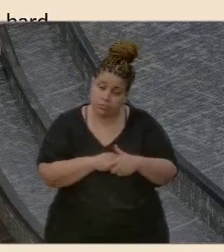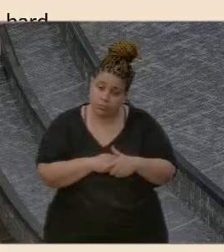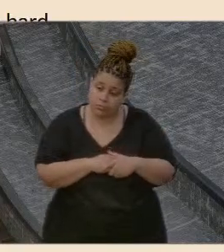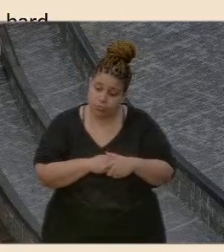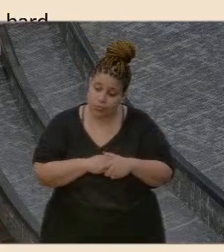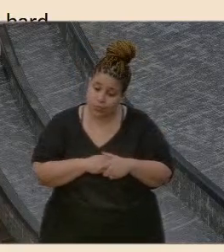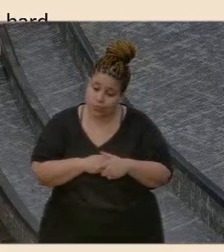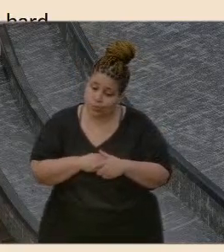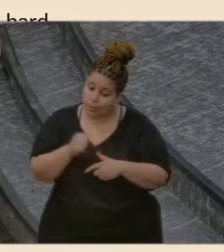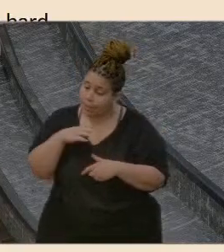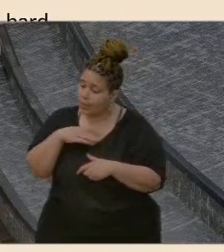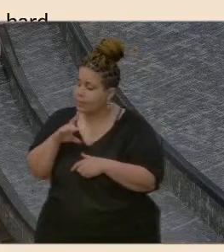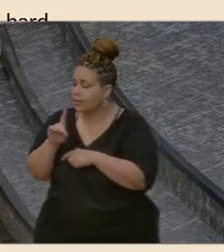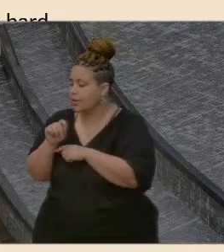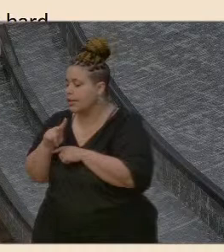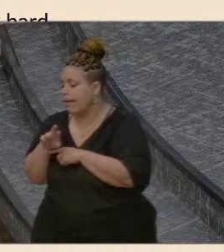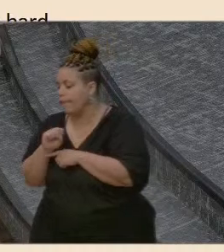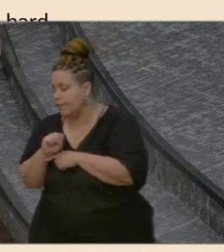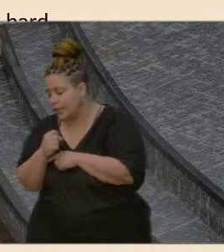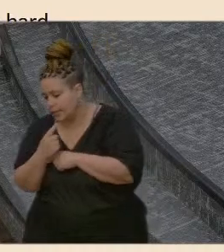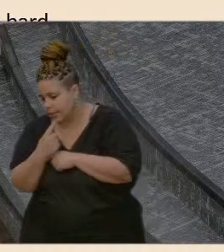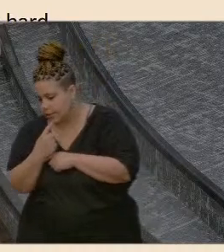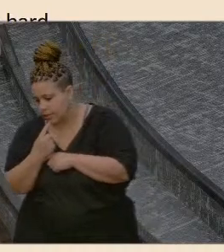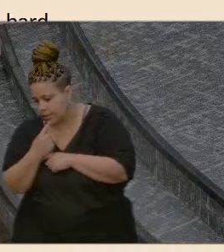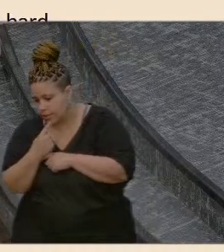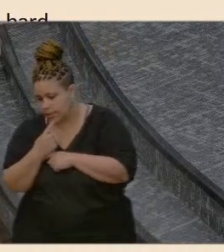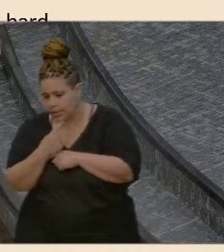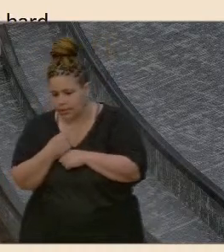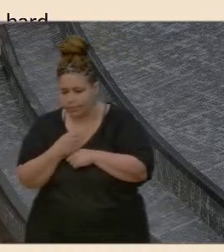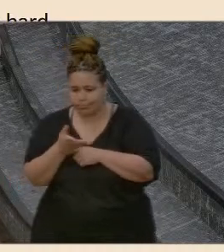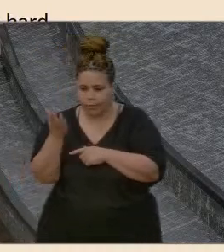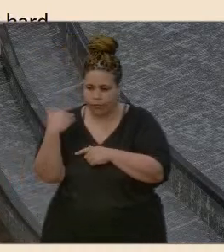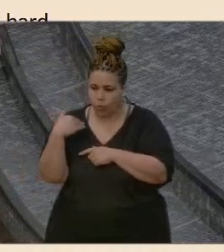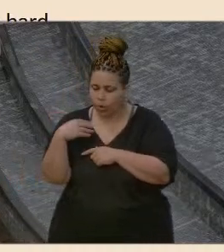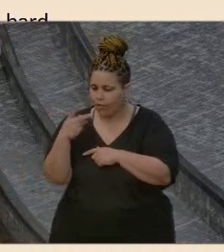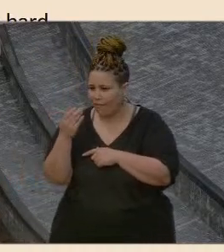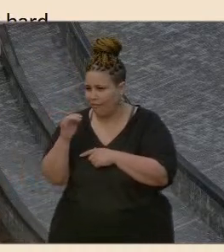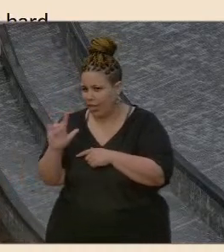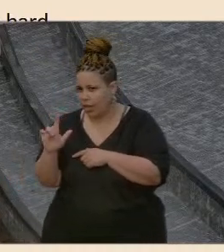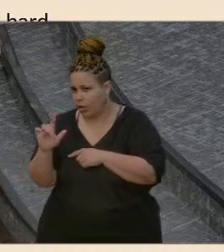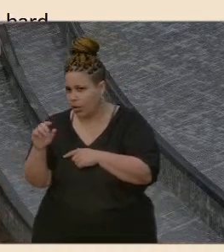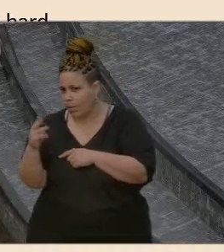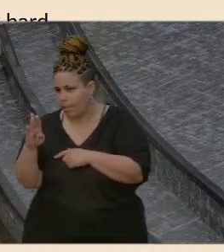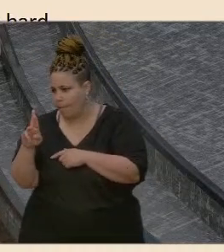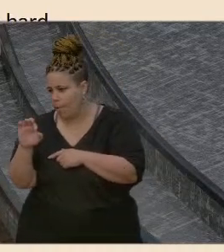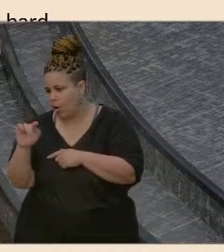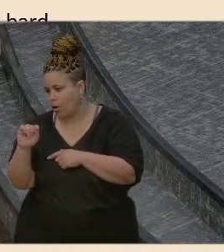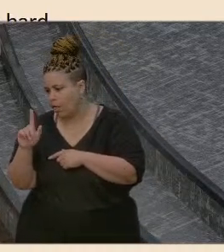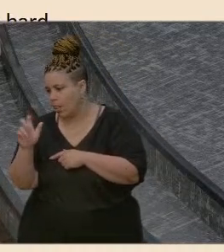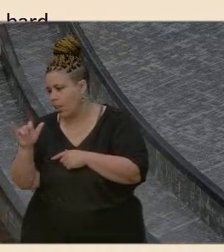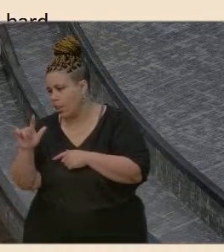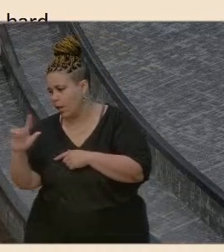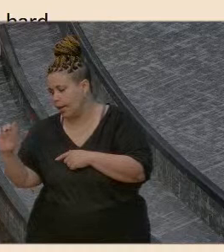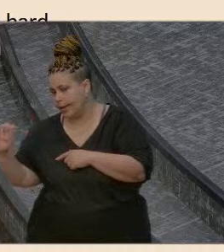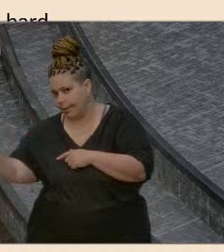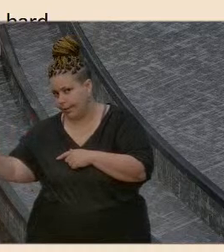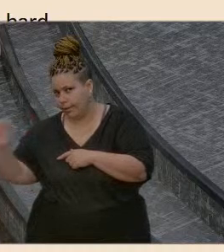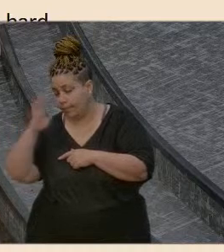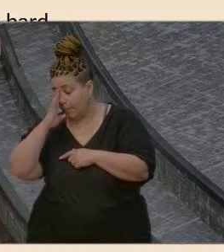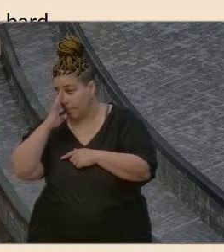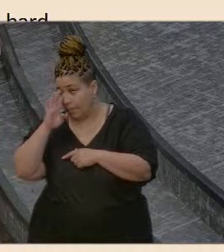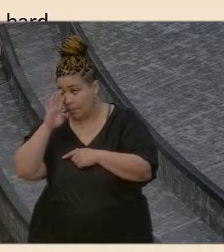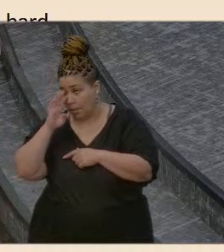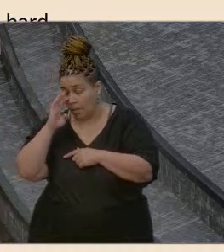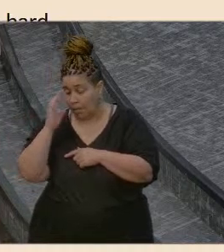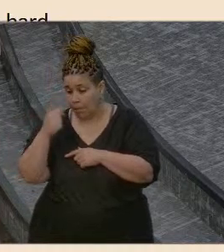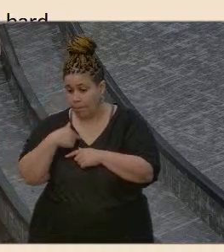So I did jump on that call that Phil Hartley had with and they talked about this a good bit. And so my takeaway from